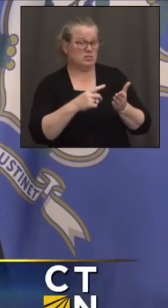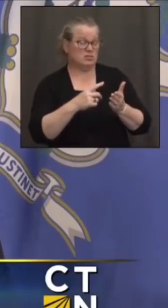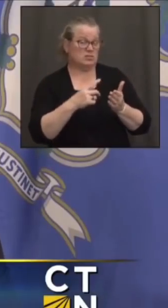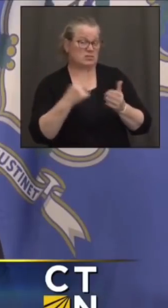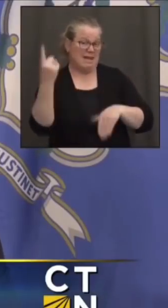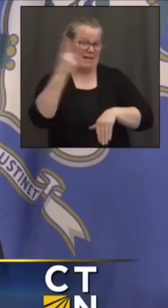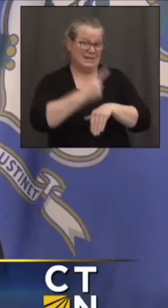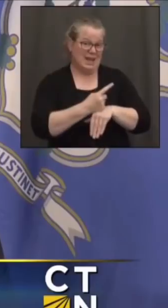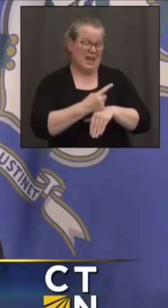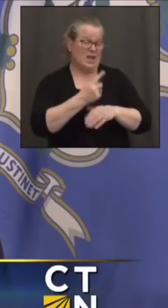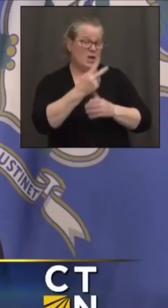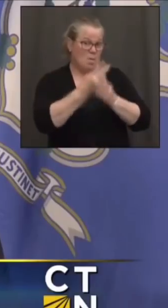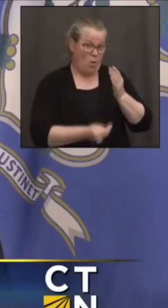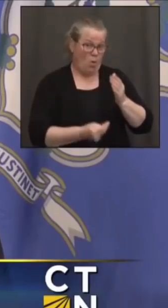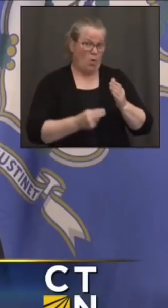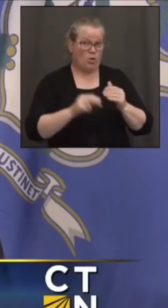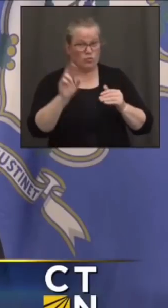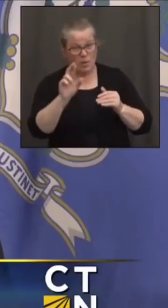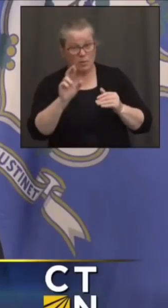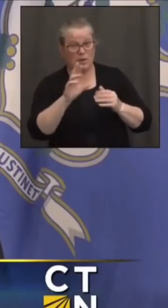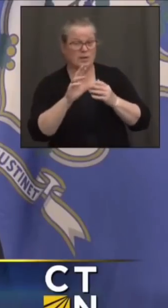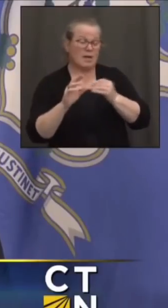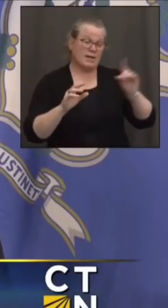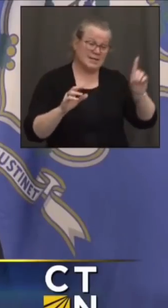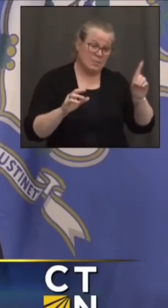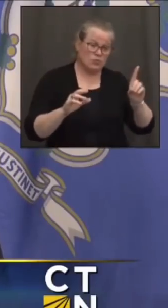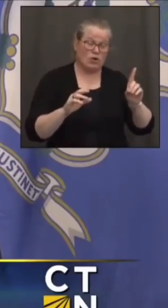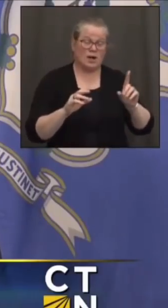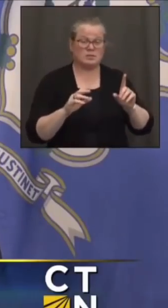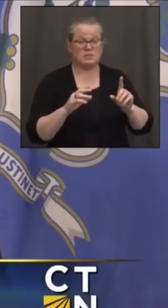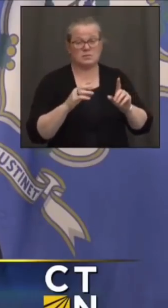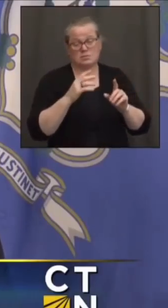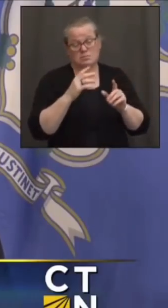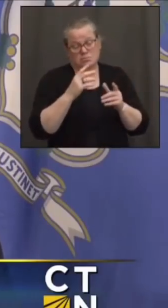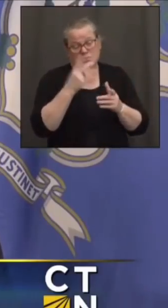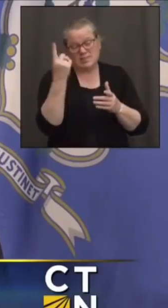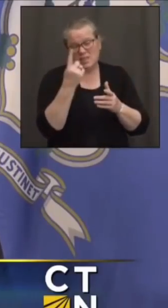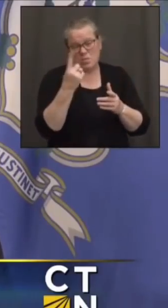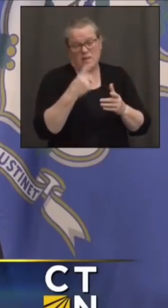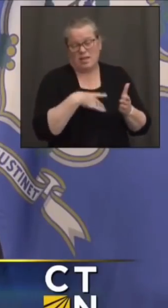to dislike in your plan. Yeah, that's probably pretty true.